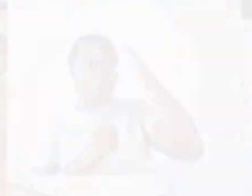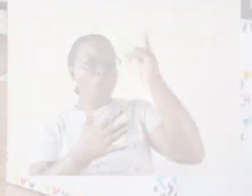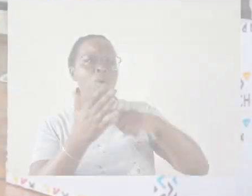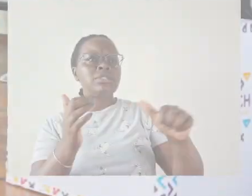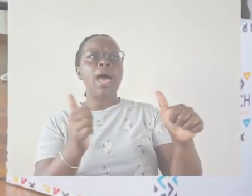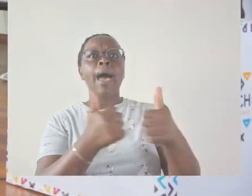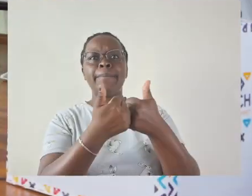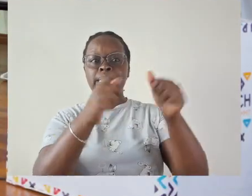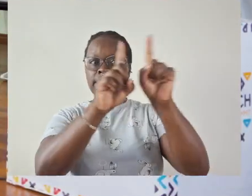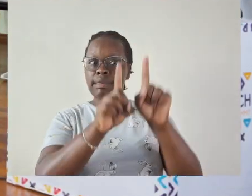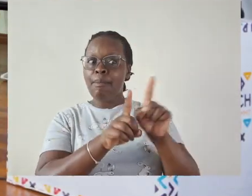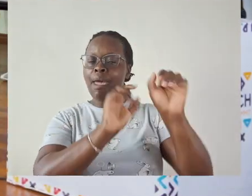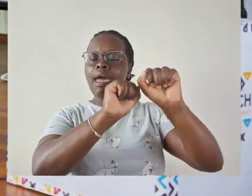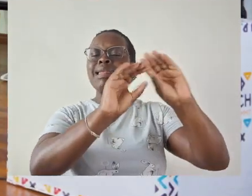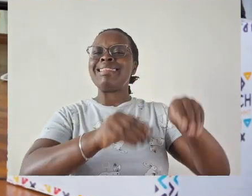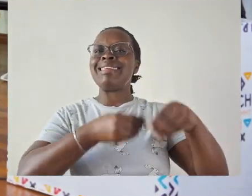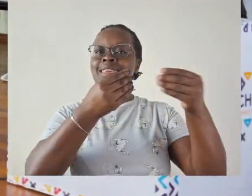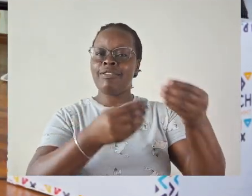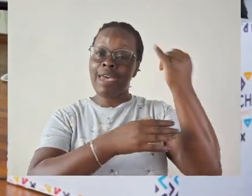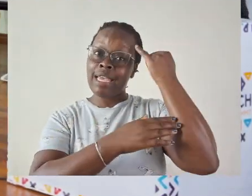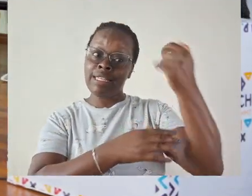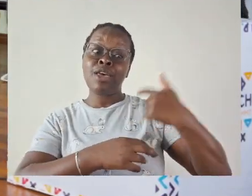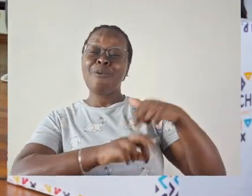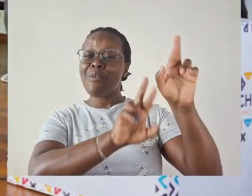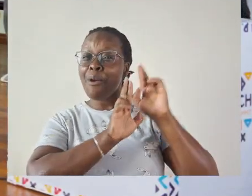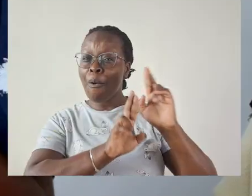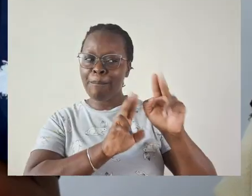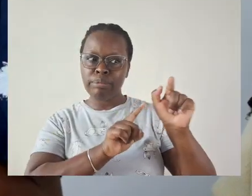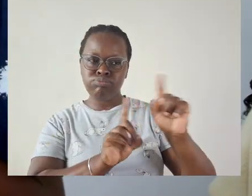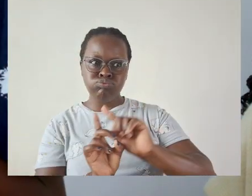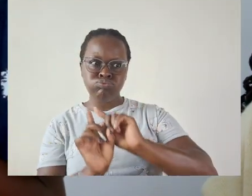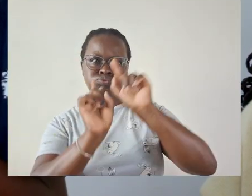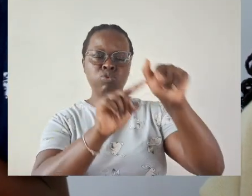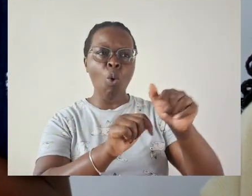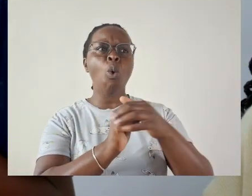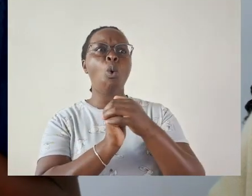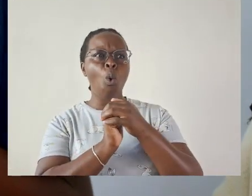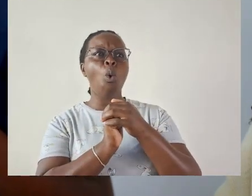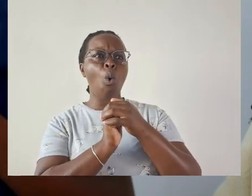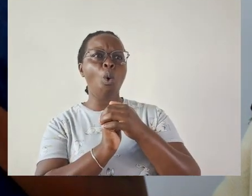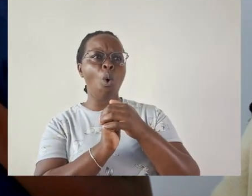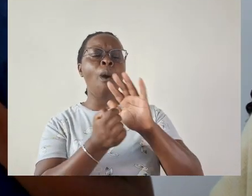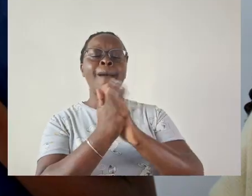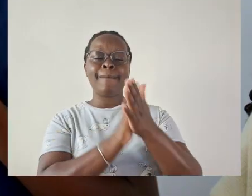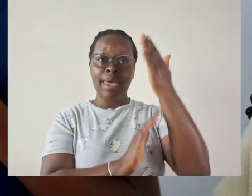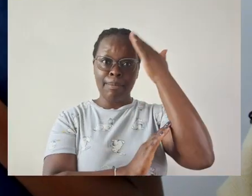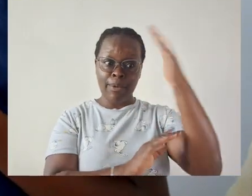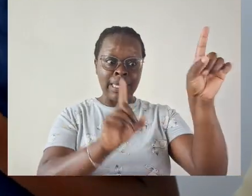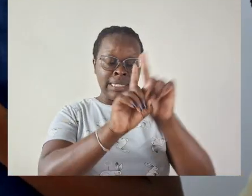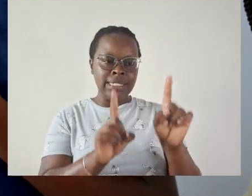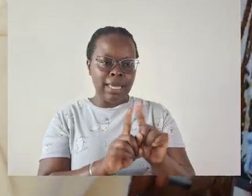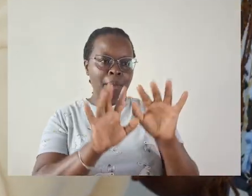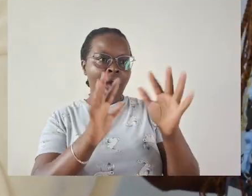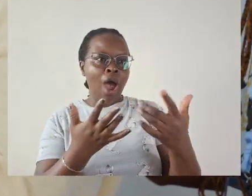Kenya. So we are hoping with EdTech Summit, the Learners Summit, we are able to influence how children